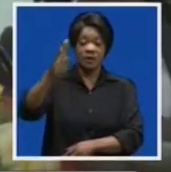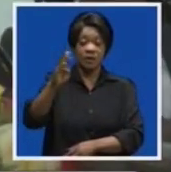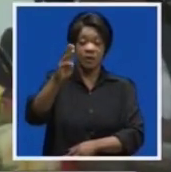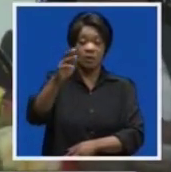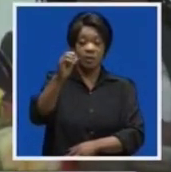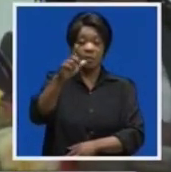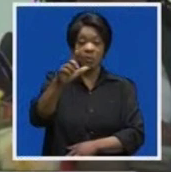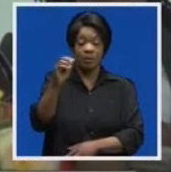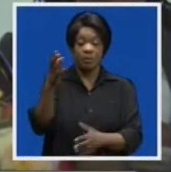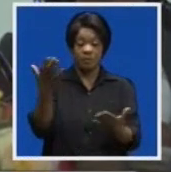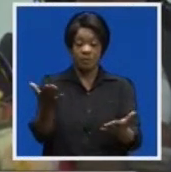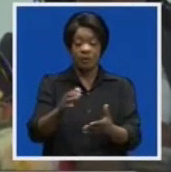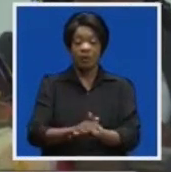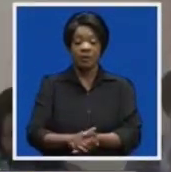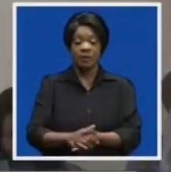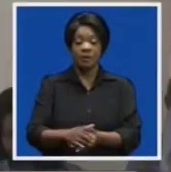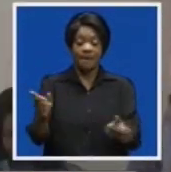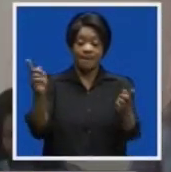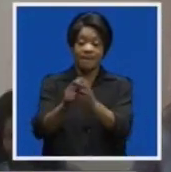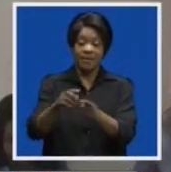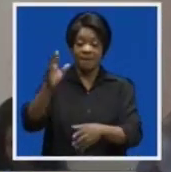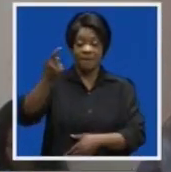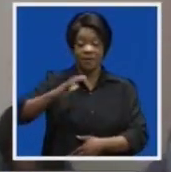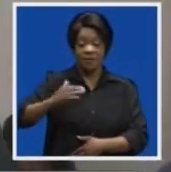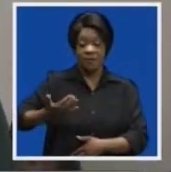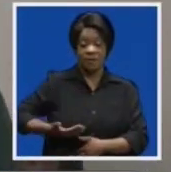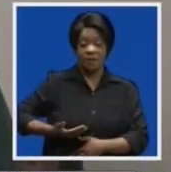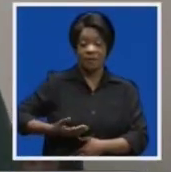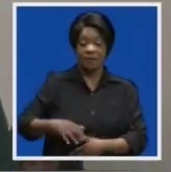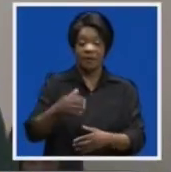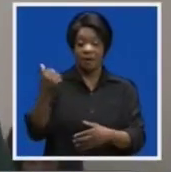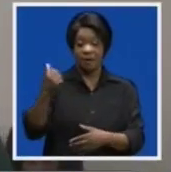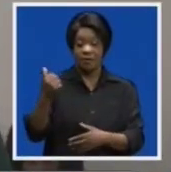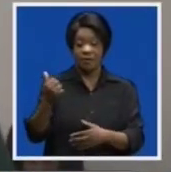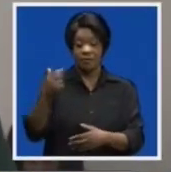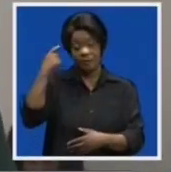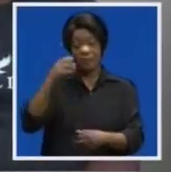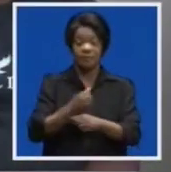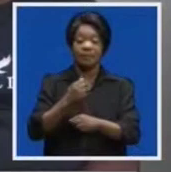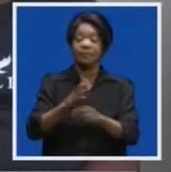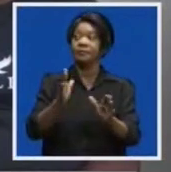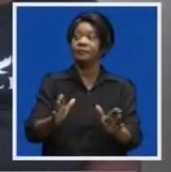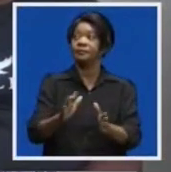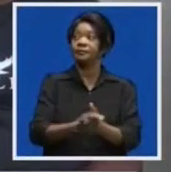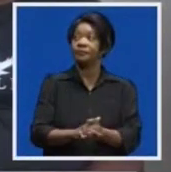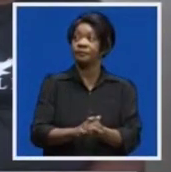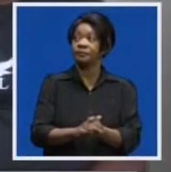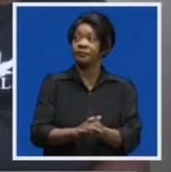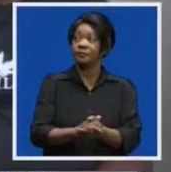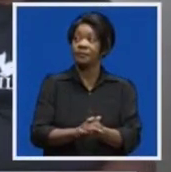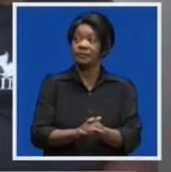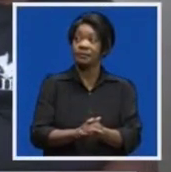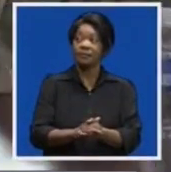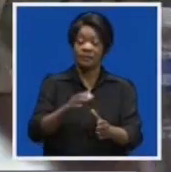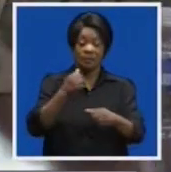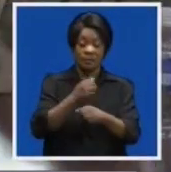maternal deaths and other health-related issues. As a district, we've had to make significant strides in